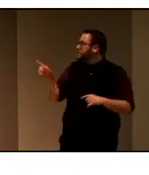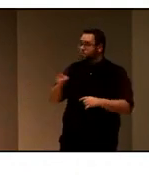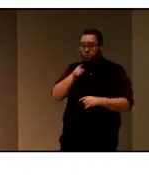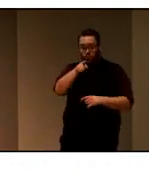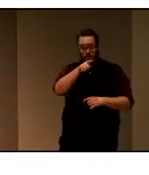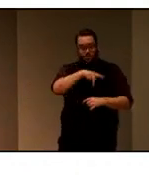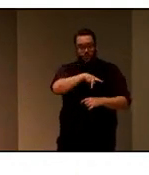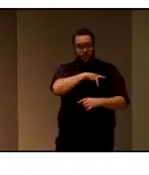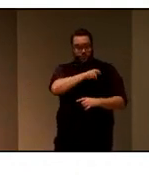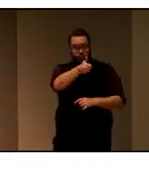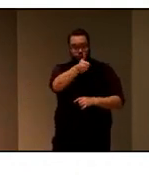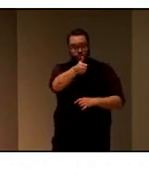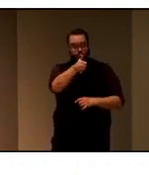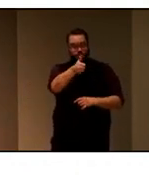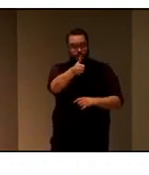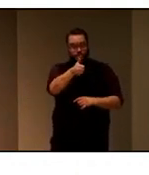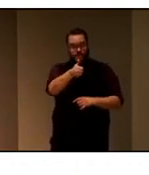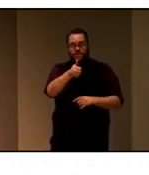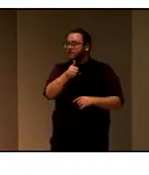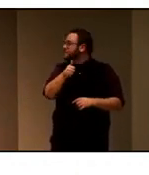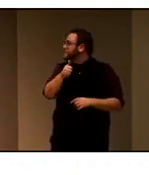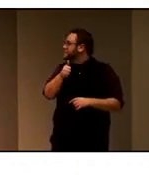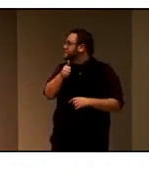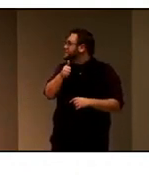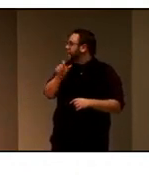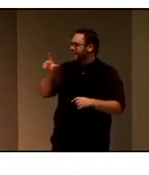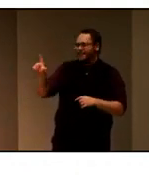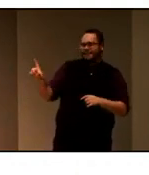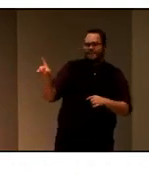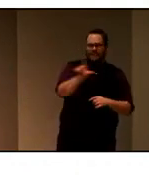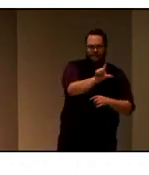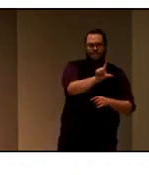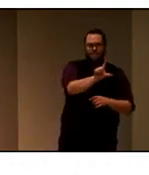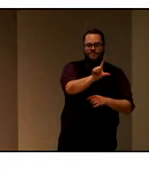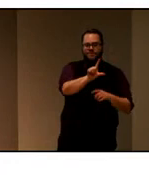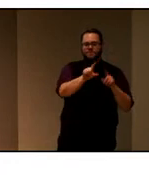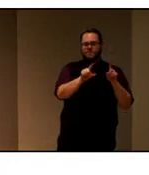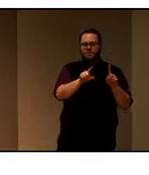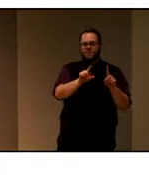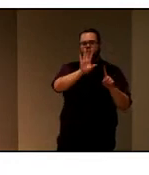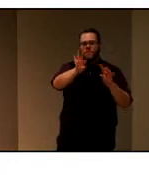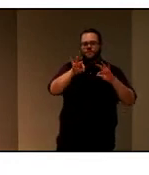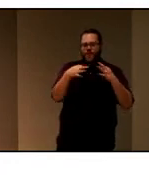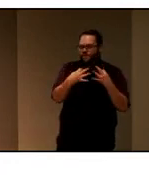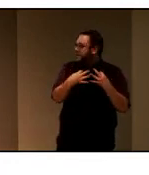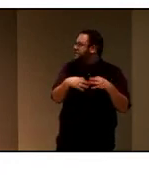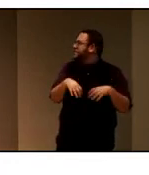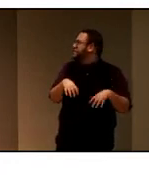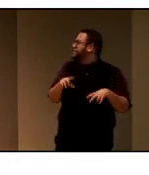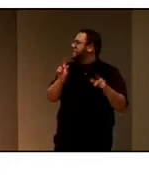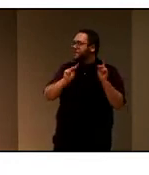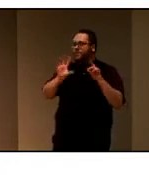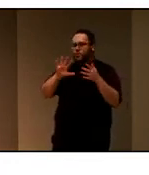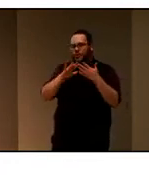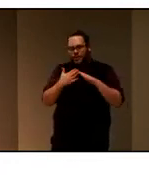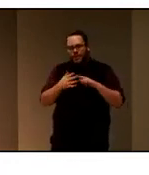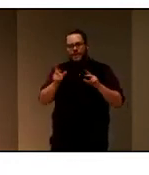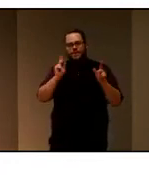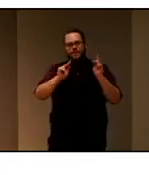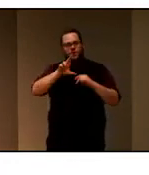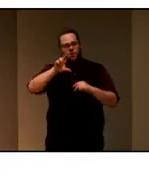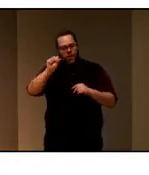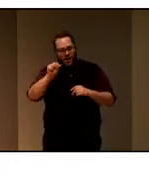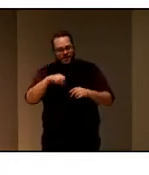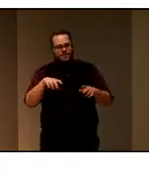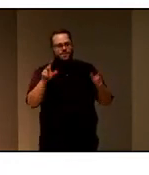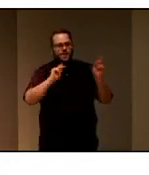that this climate change will harm you personally, is on the far left-hand side. Then it's your family, people in your community, people in the United